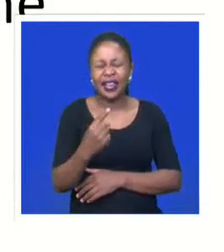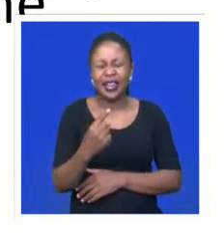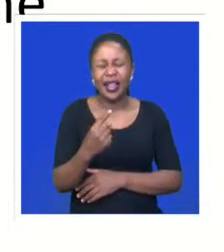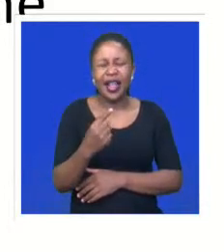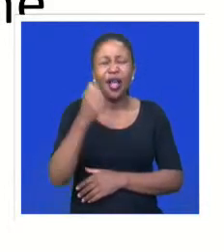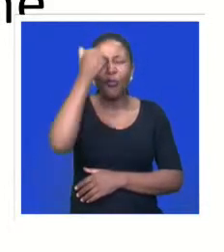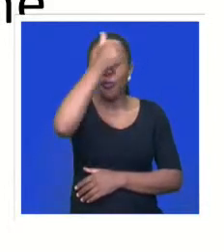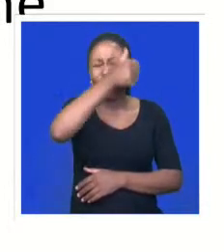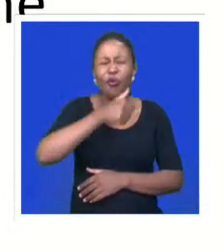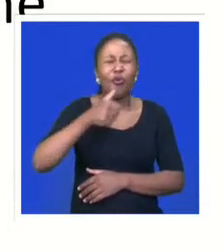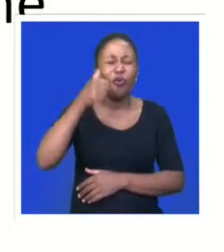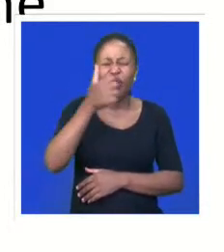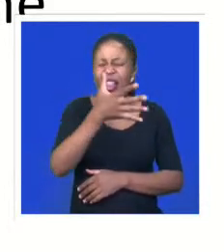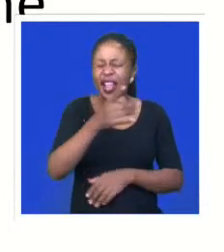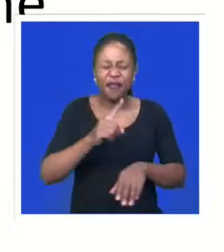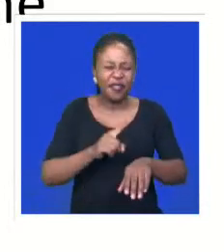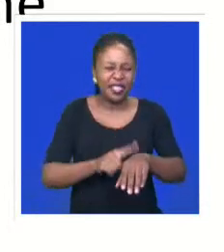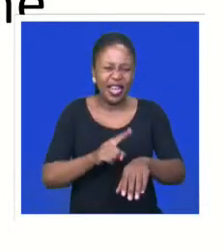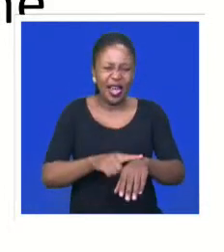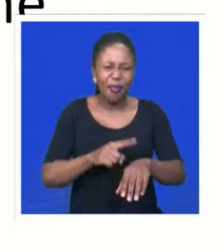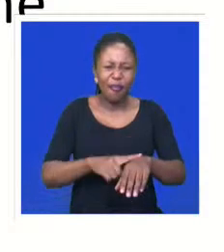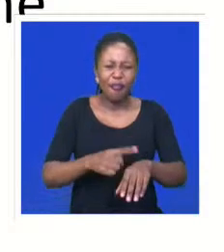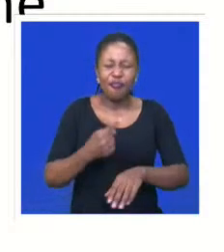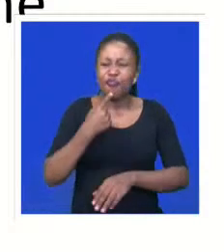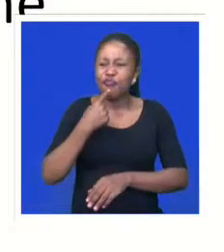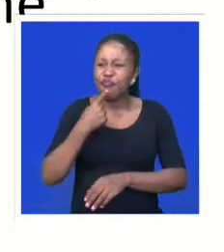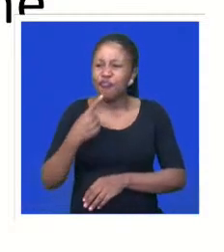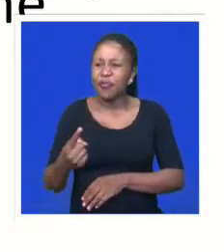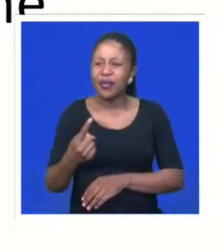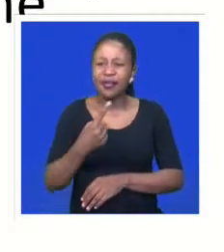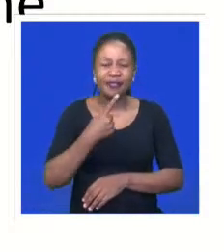let there. Also Genesis